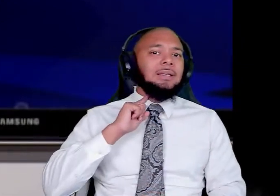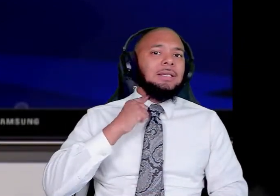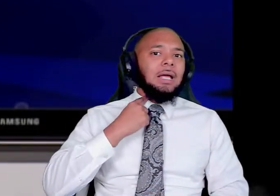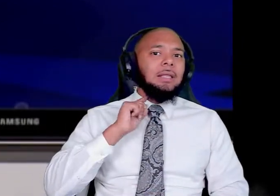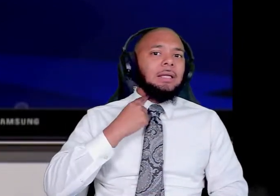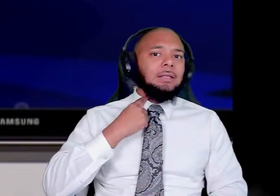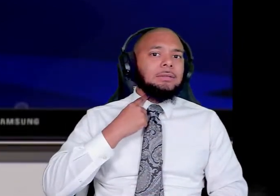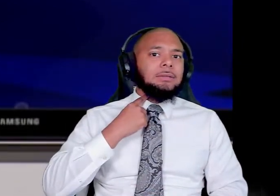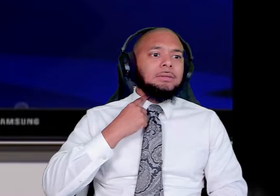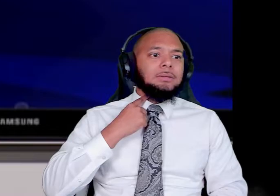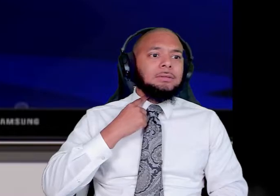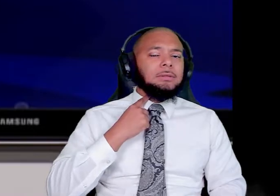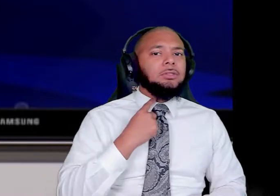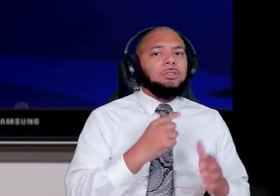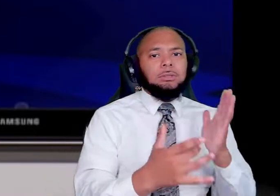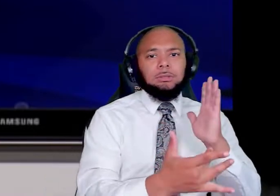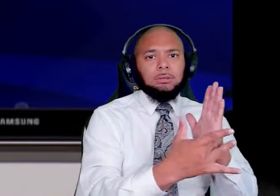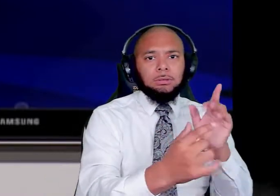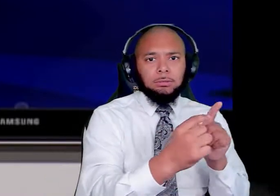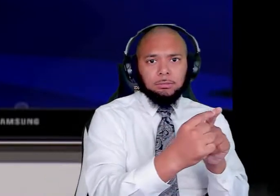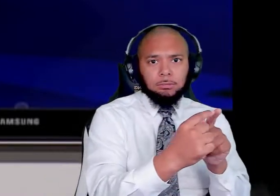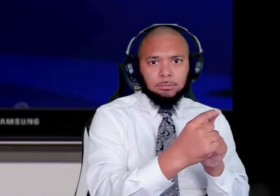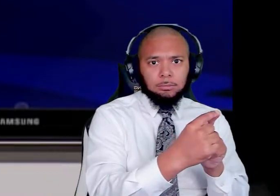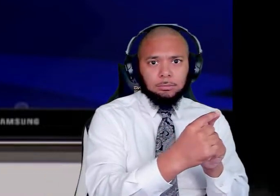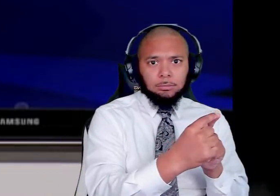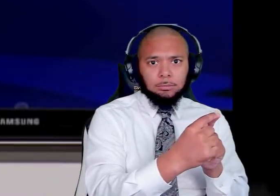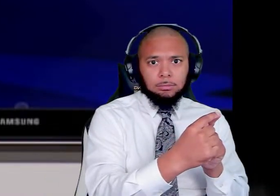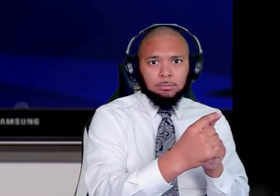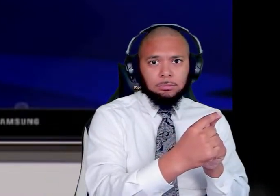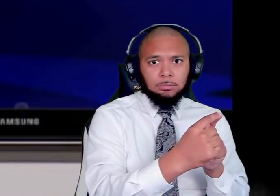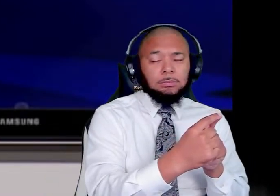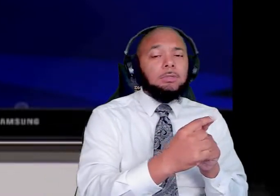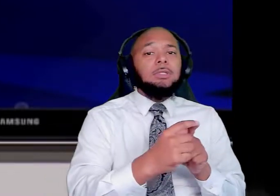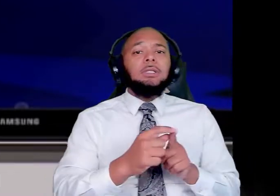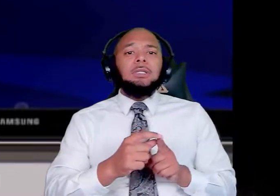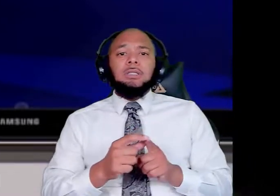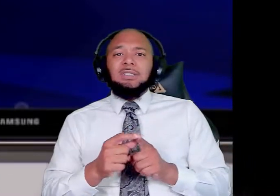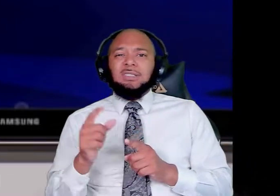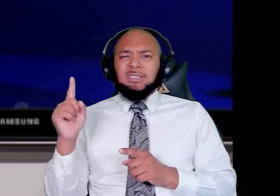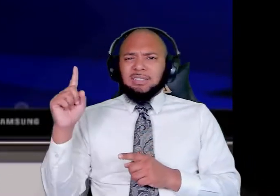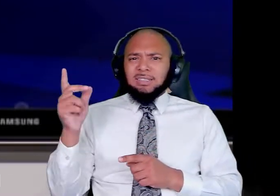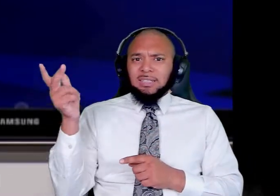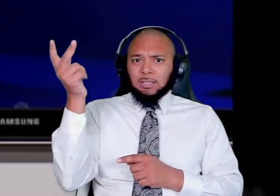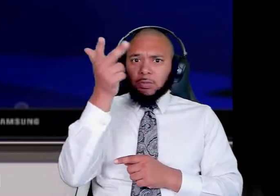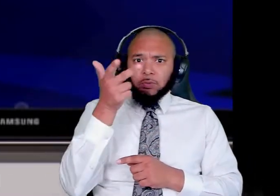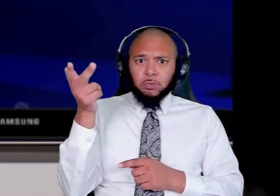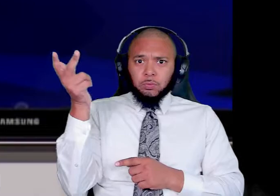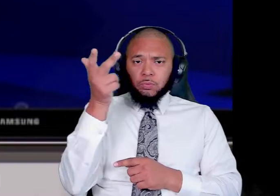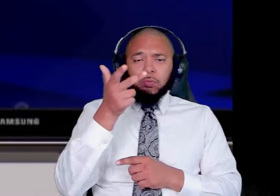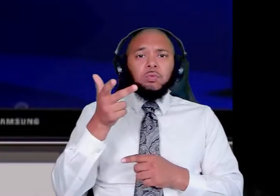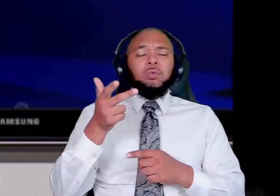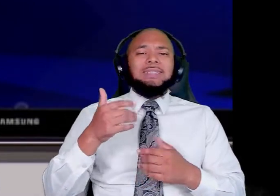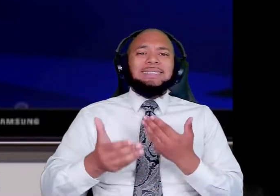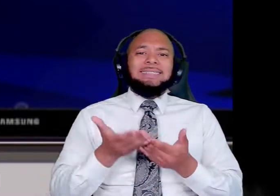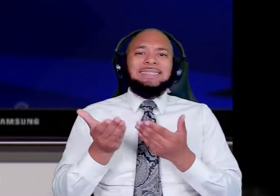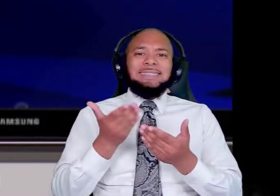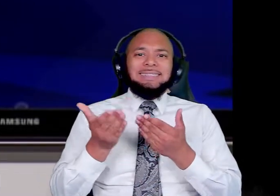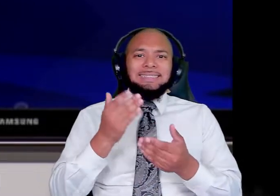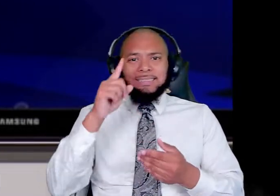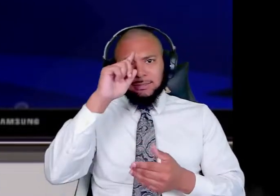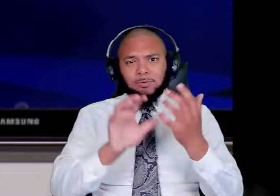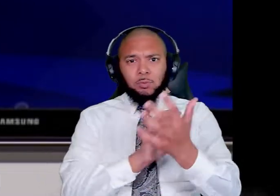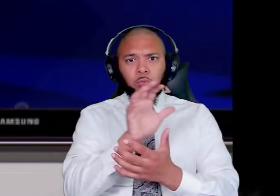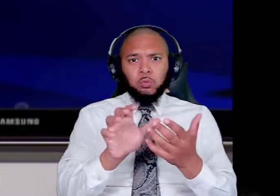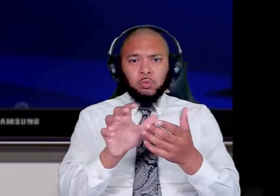dialect, and jargon. It's easy to get these terms confused, and I want to make sure you understand exactly what they